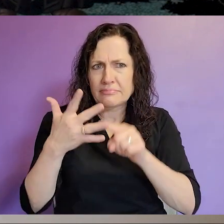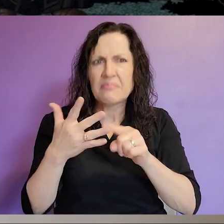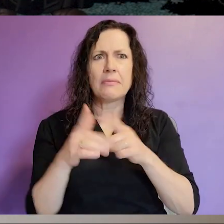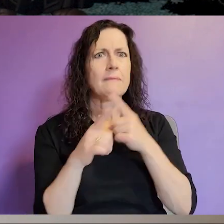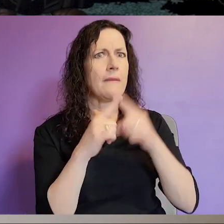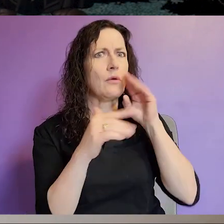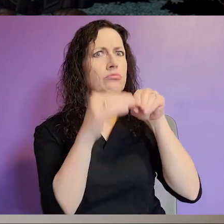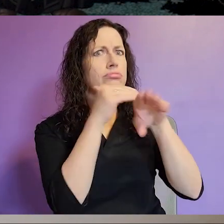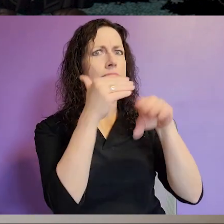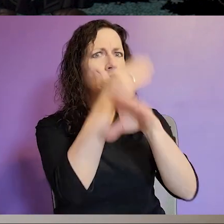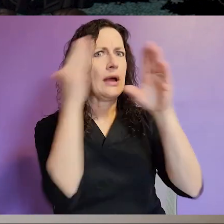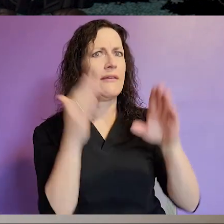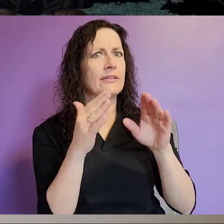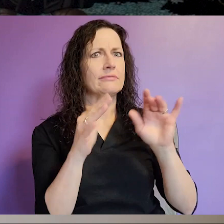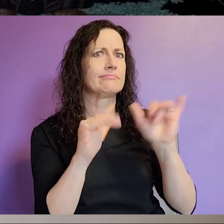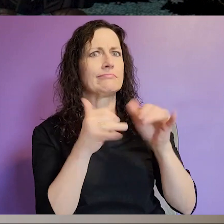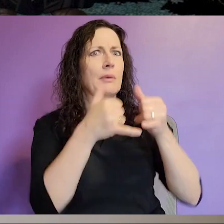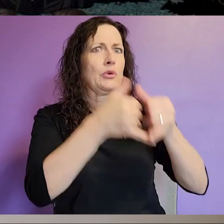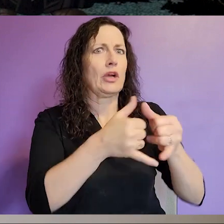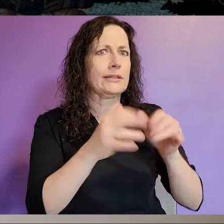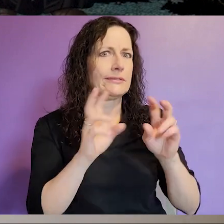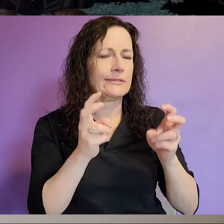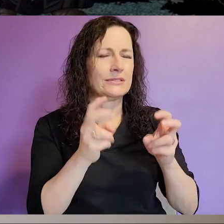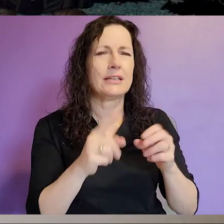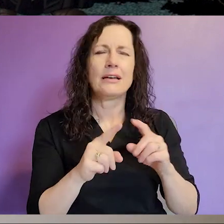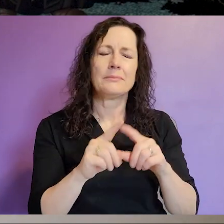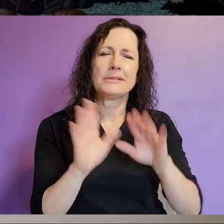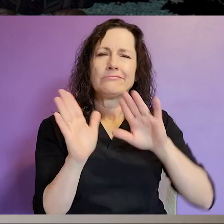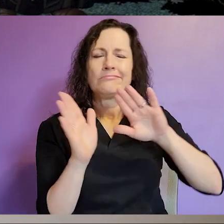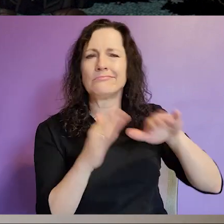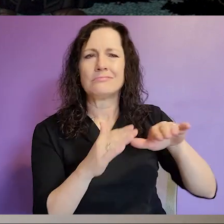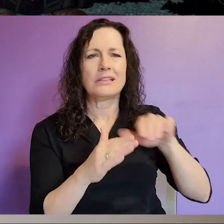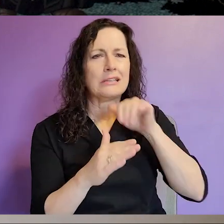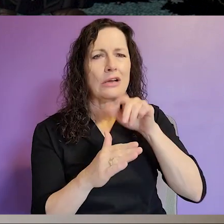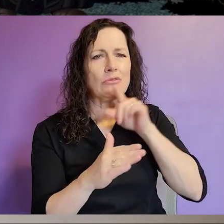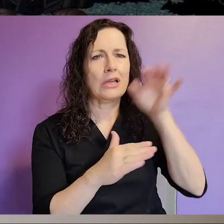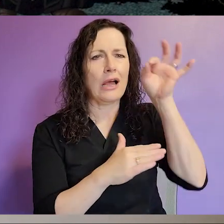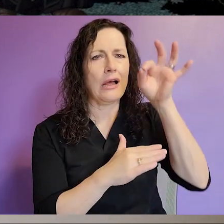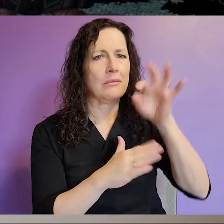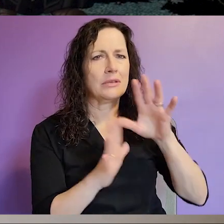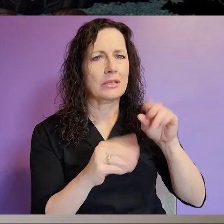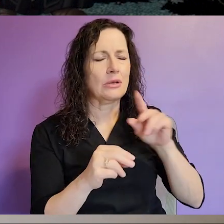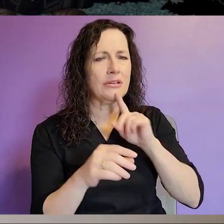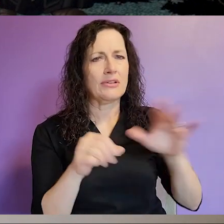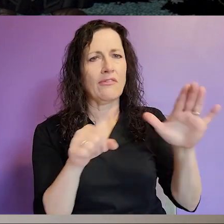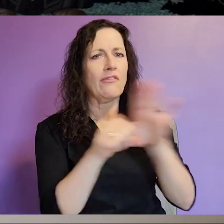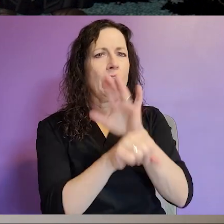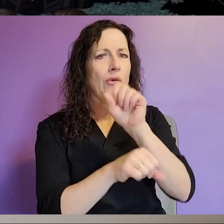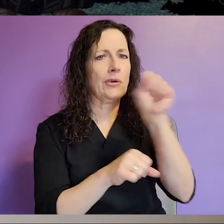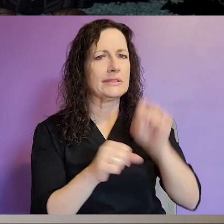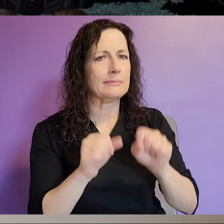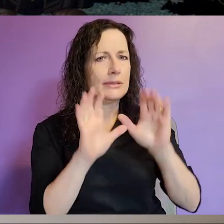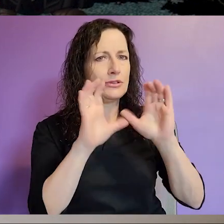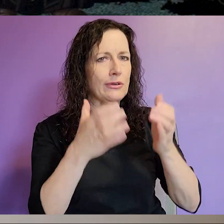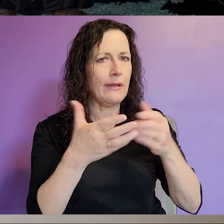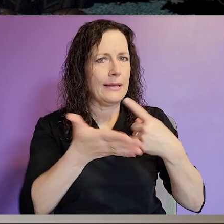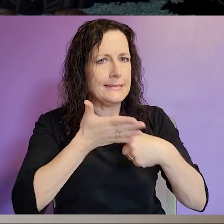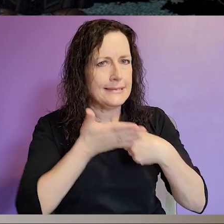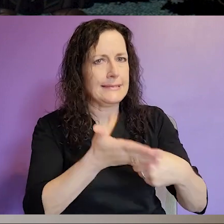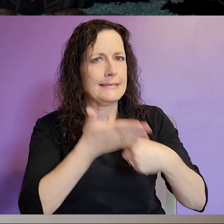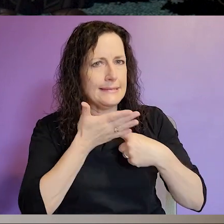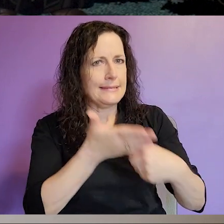these things and you get a prize of heaven. Well, that's a whole nother, not even a homily, that's